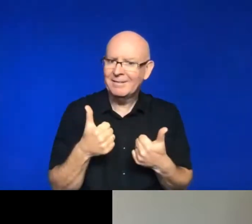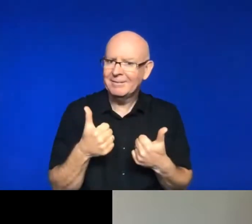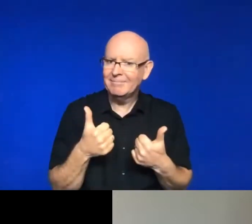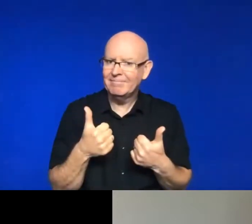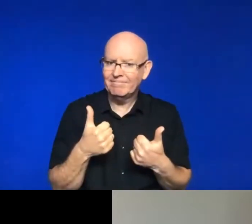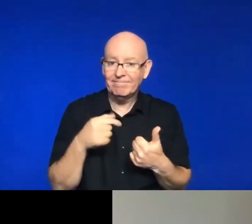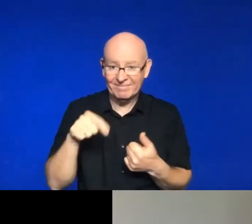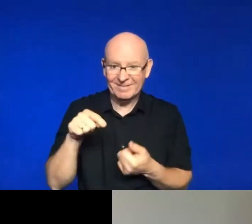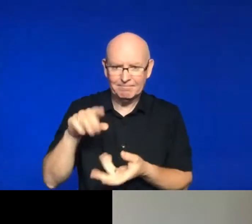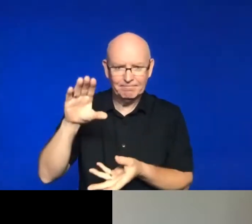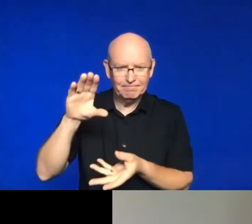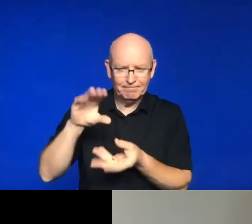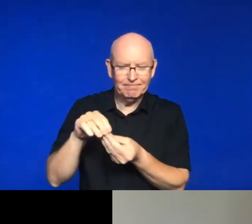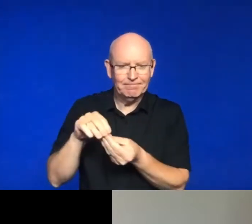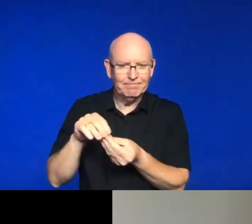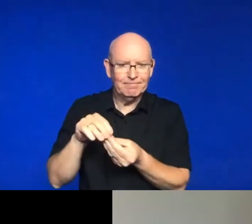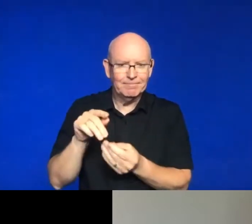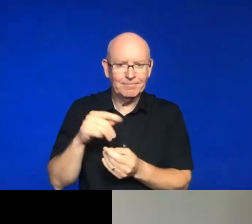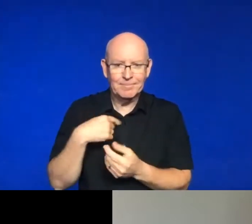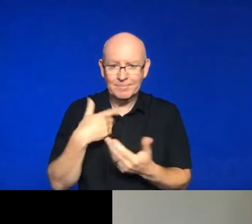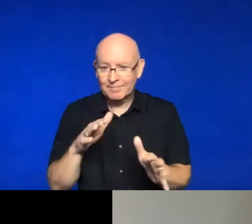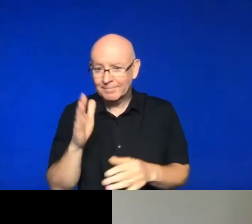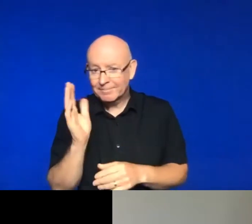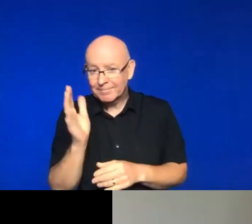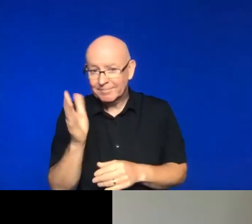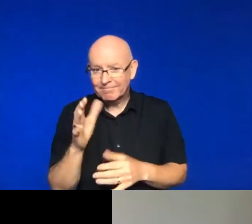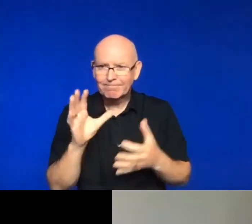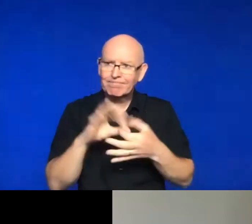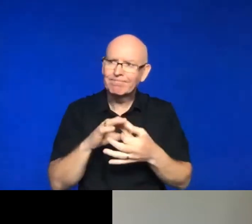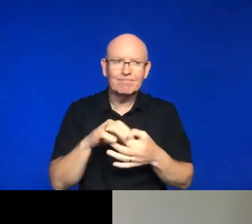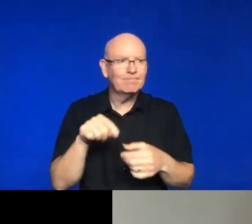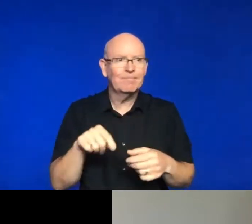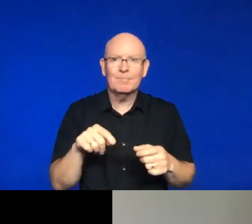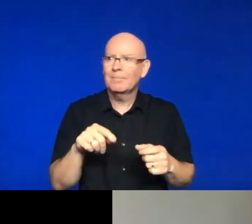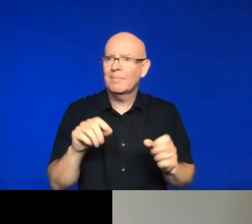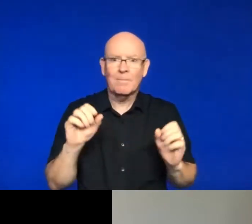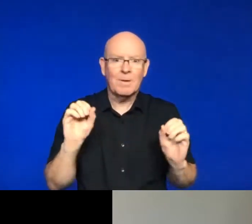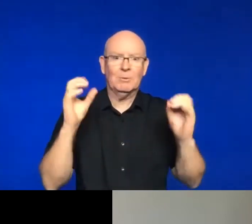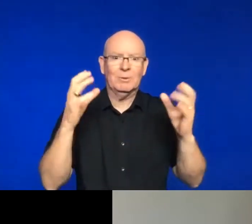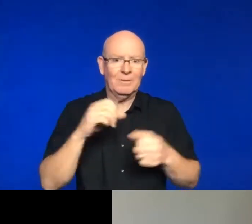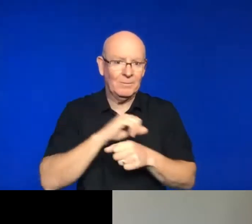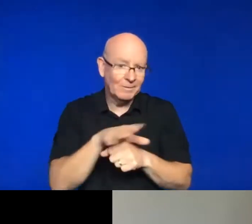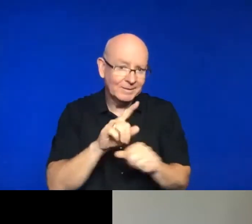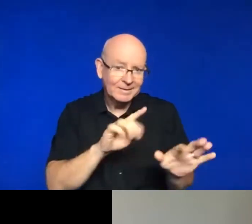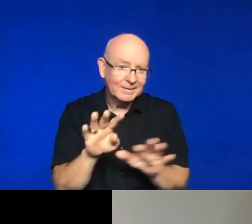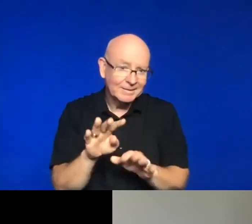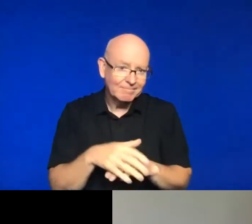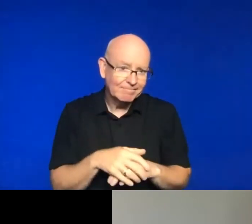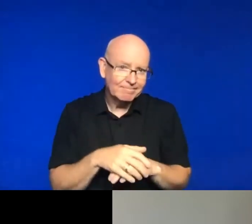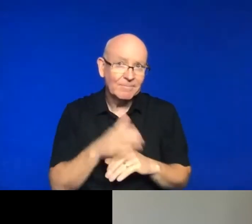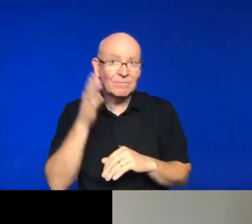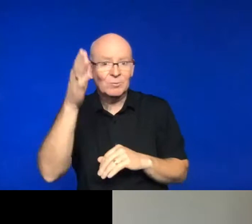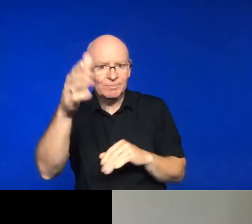I'm sure our audience is familiar with it because up to today, if my numbers are fully updated,